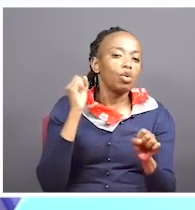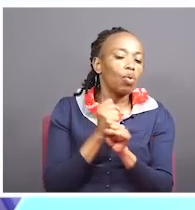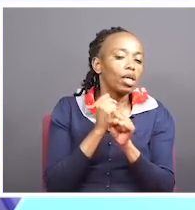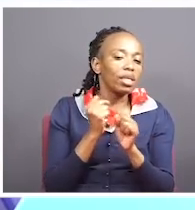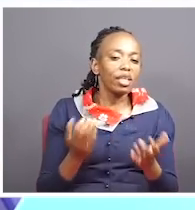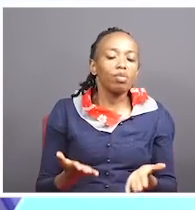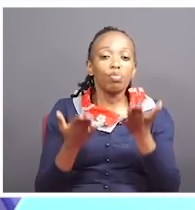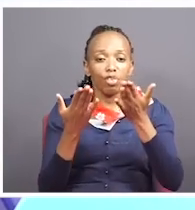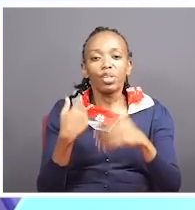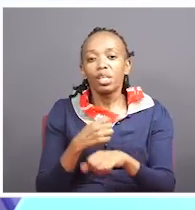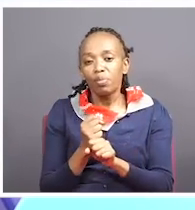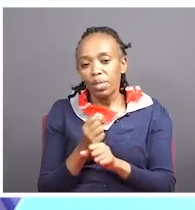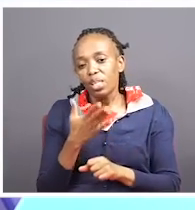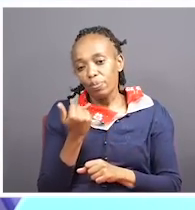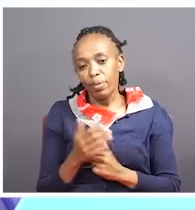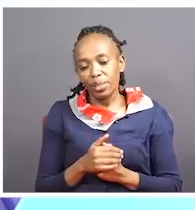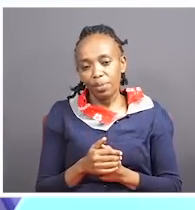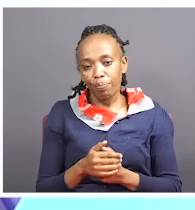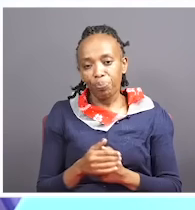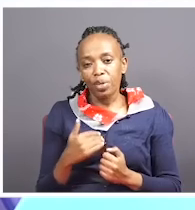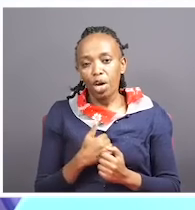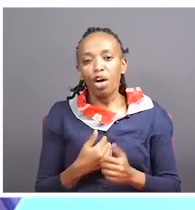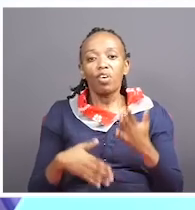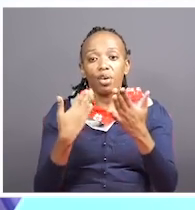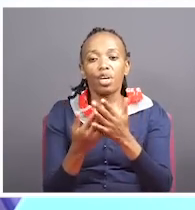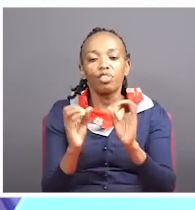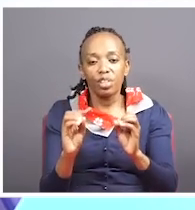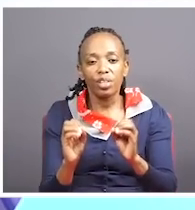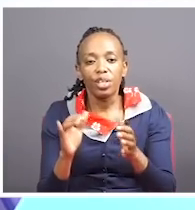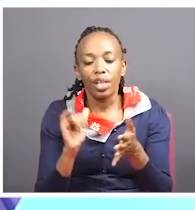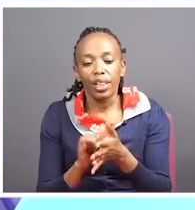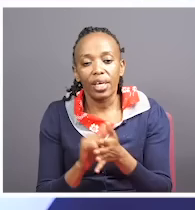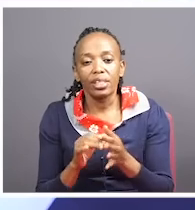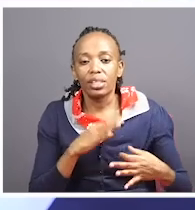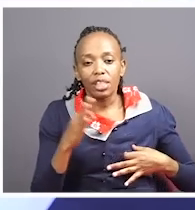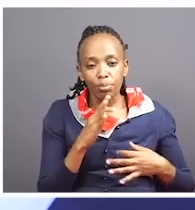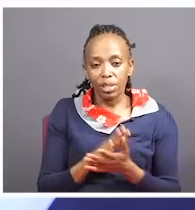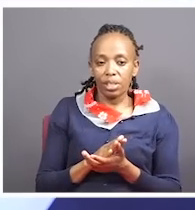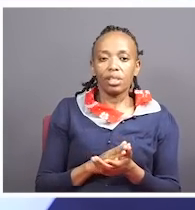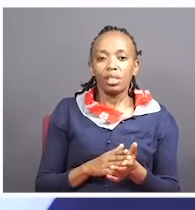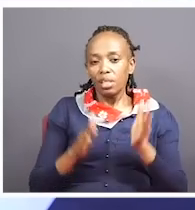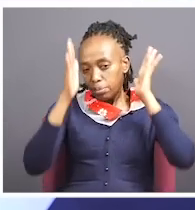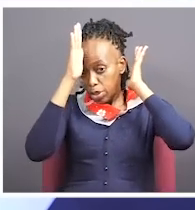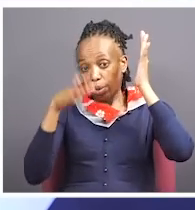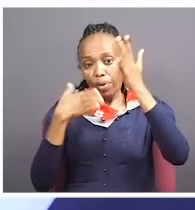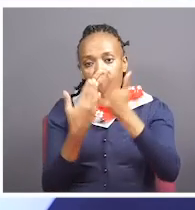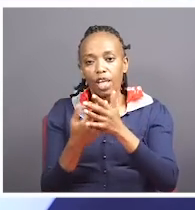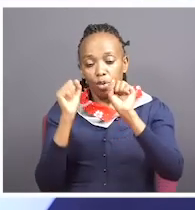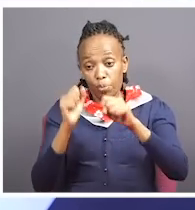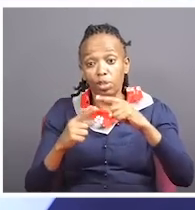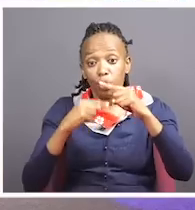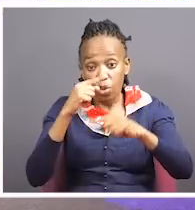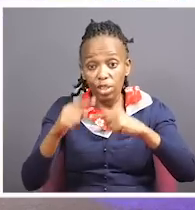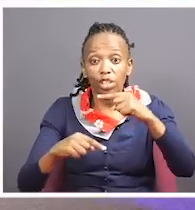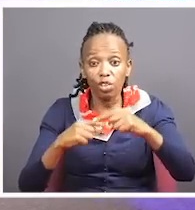Yes. Improving. Amen. Making it better. Mm. They have not arrived. Hallelujah. That is the spirit. Amen. Bishop, thank you so much. We